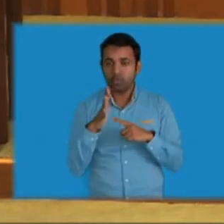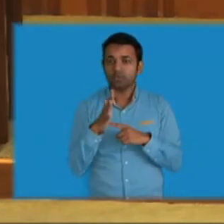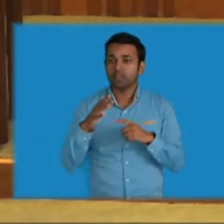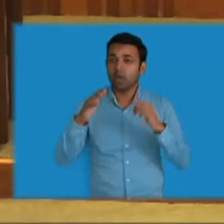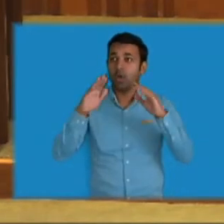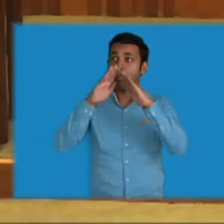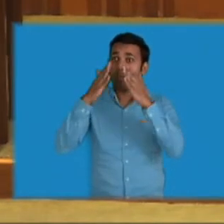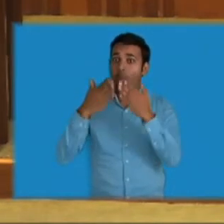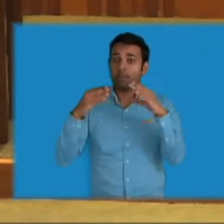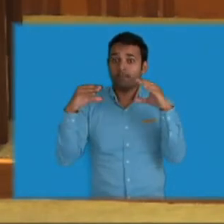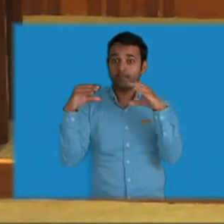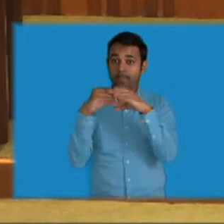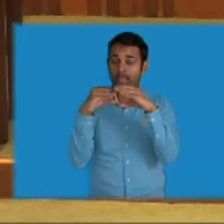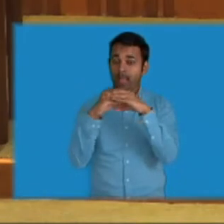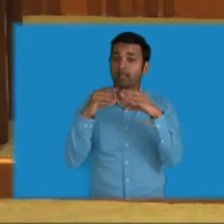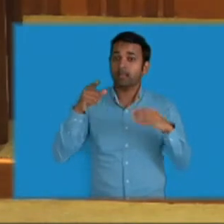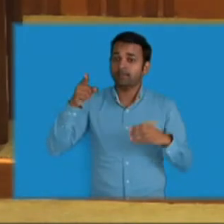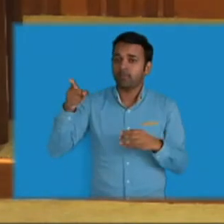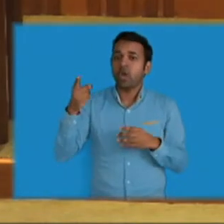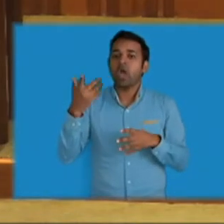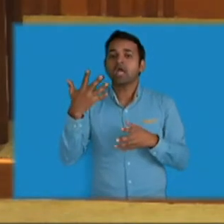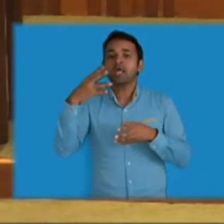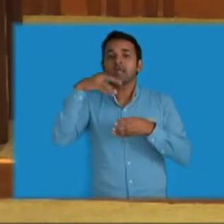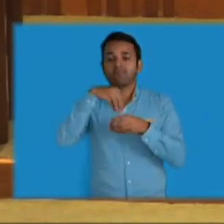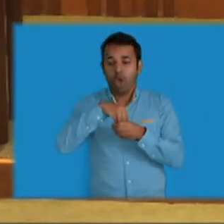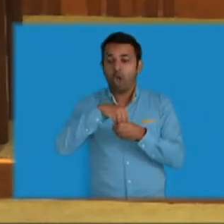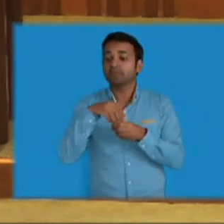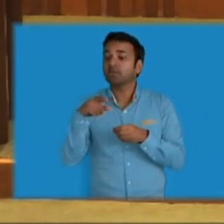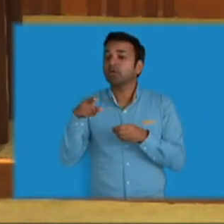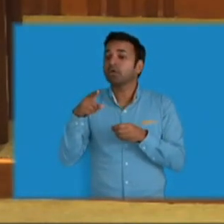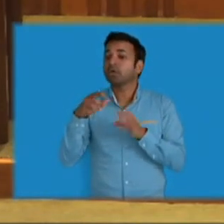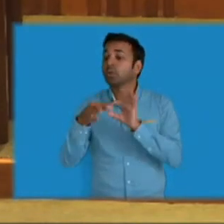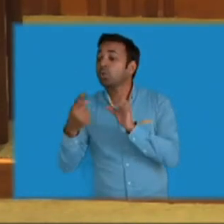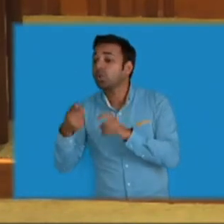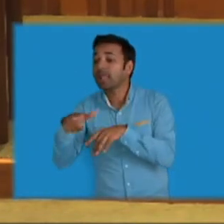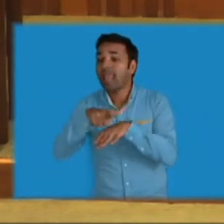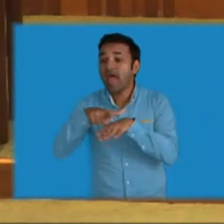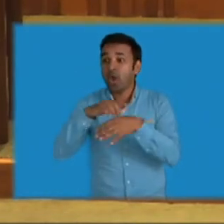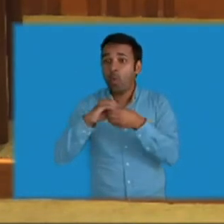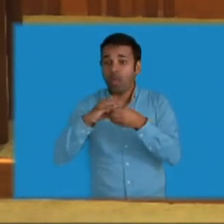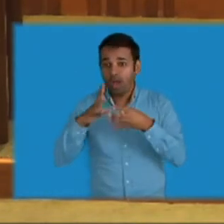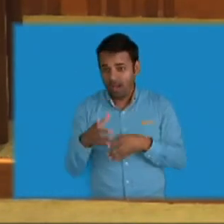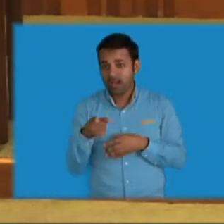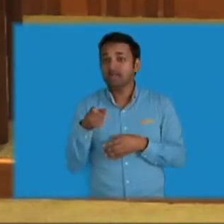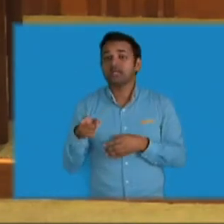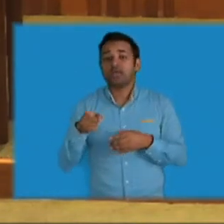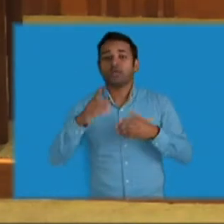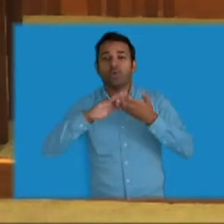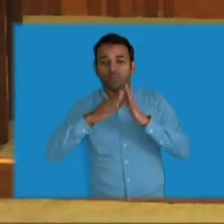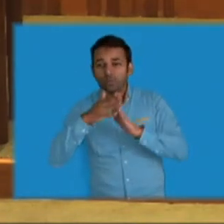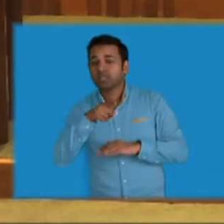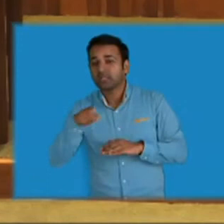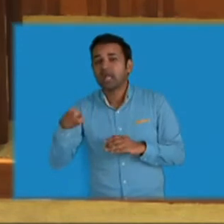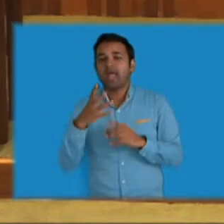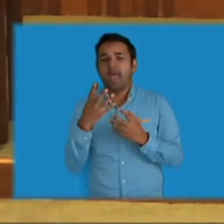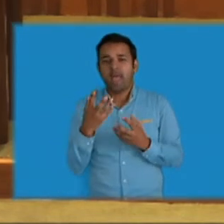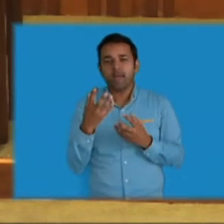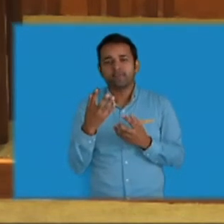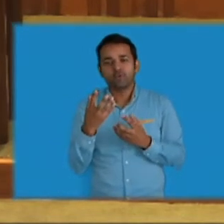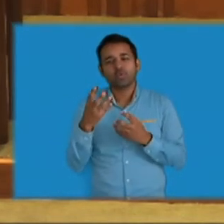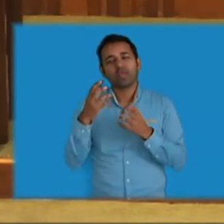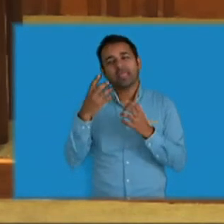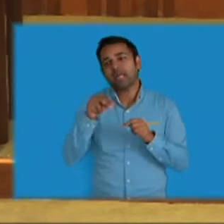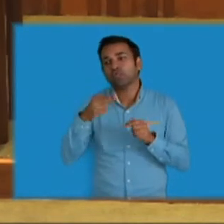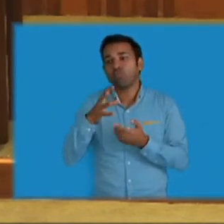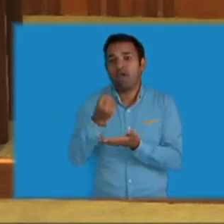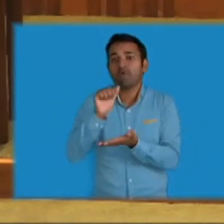about involving owners of the land, communities, and making sure that there is appropriate consultation in